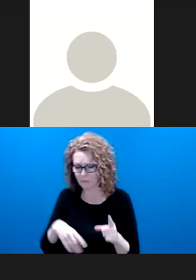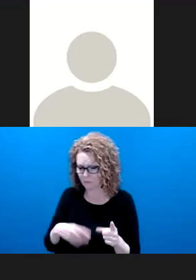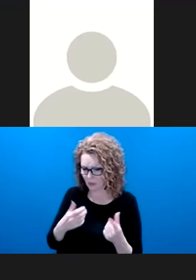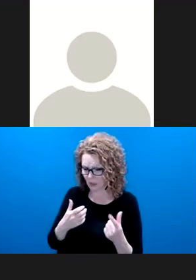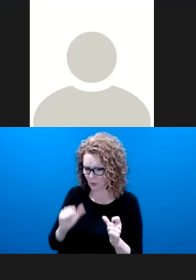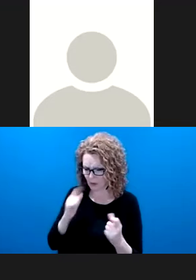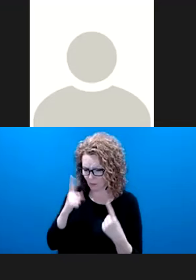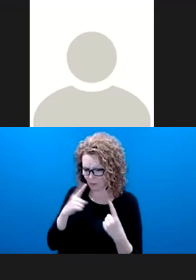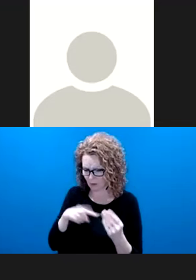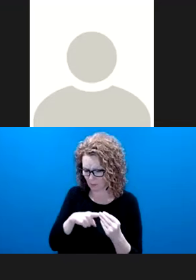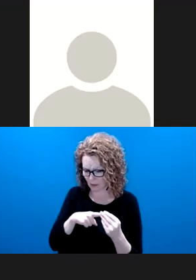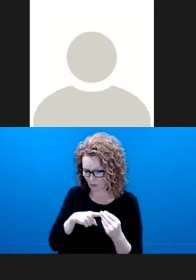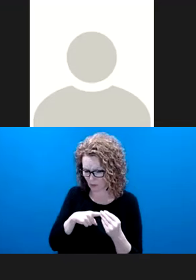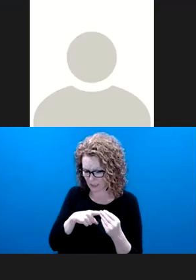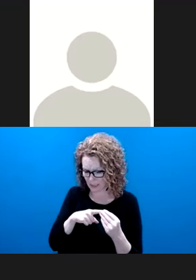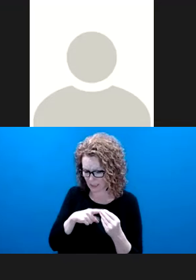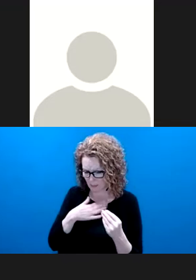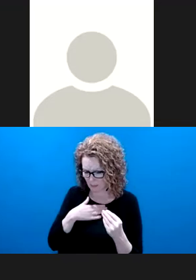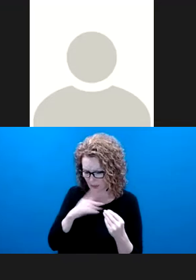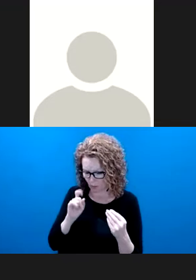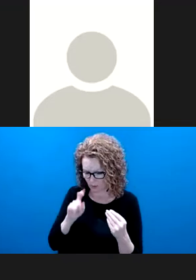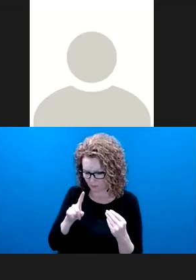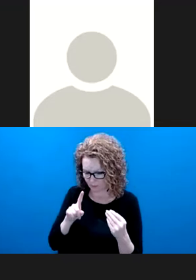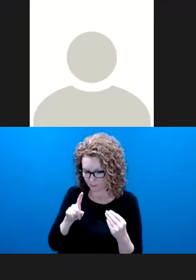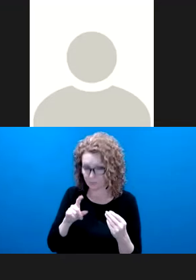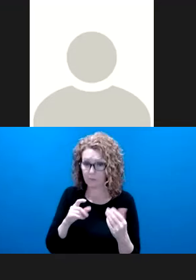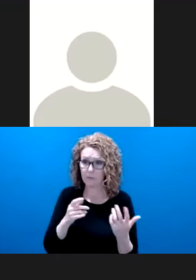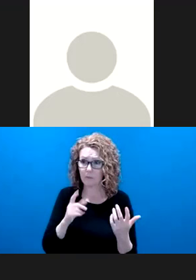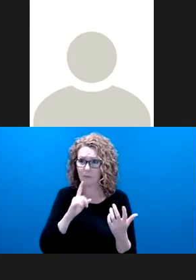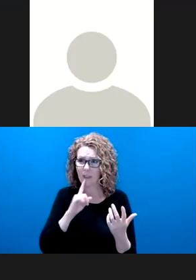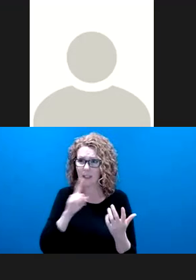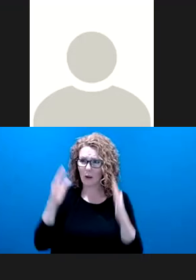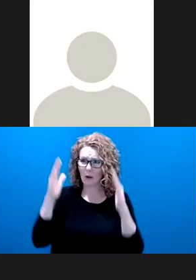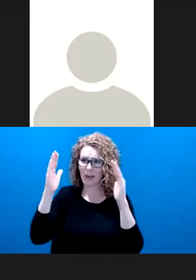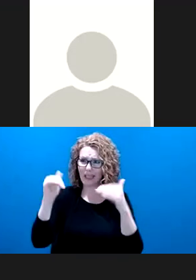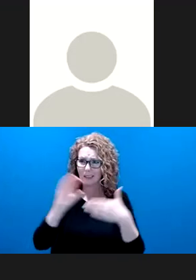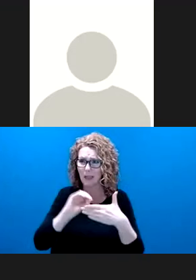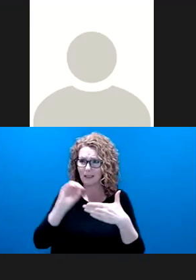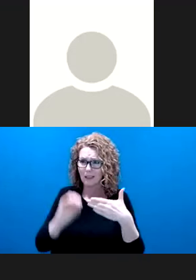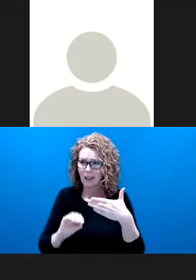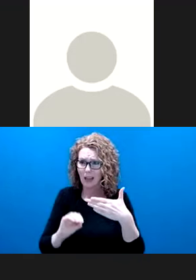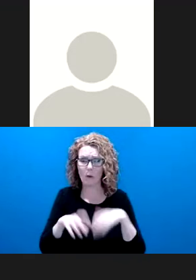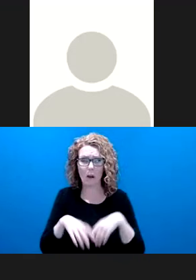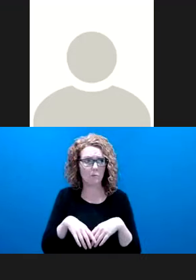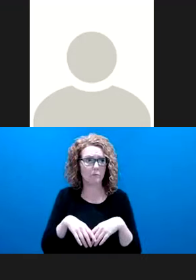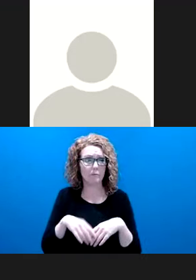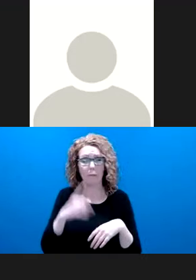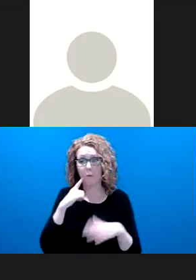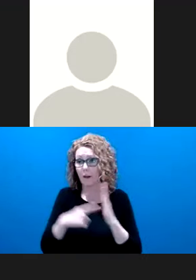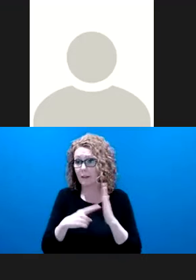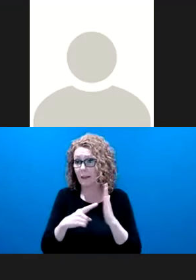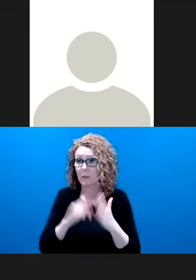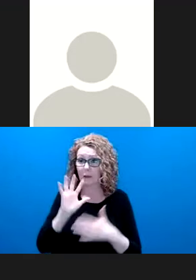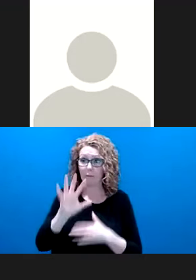question. I wanted to ask, is there an expected outcome? Like in 5 years, we expect to minimize